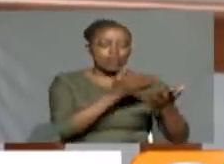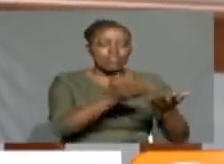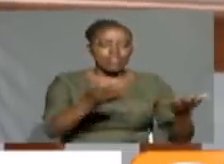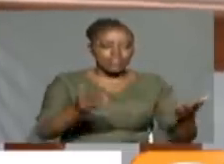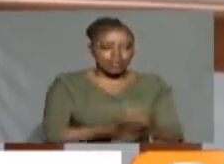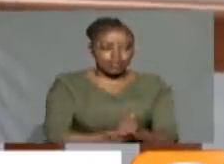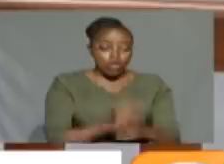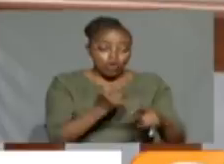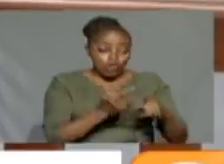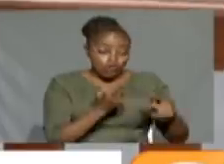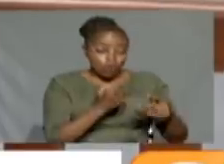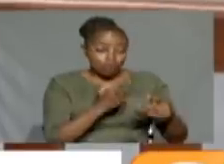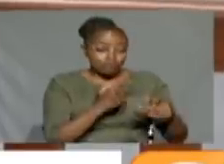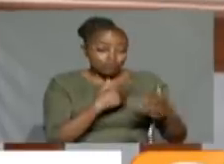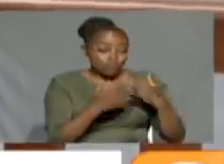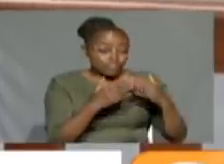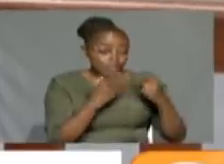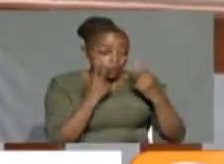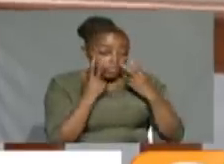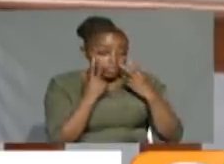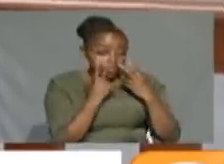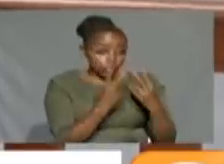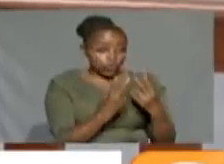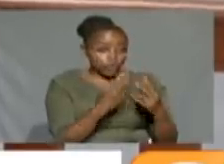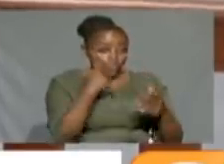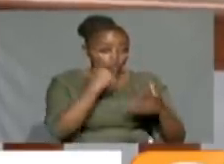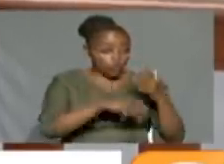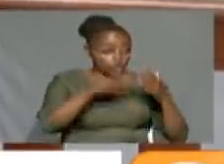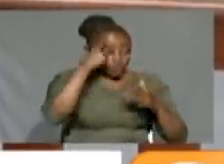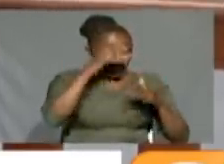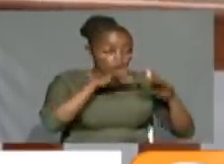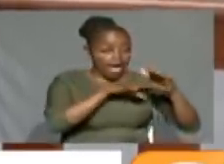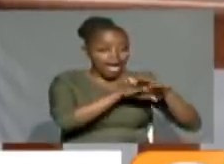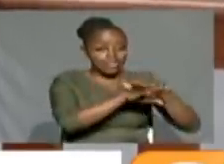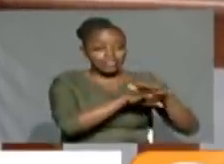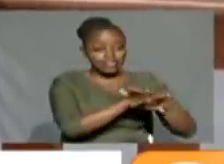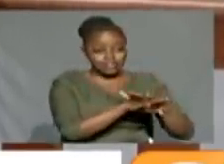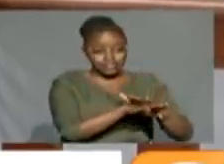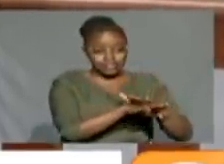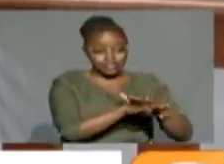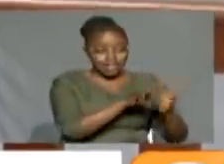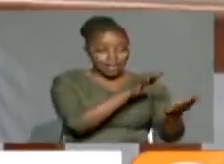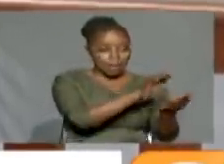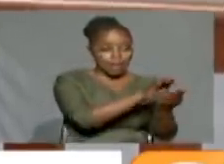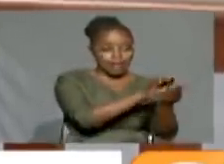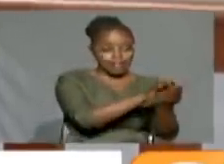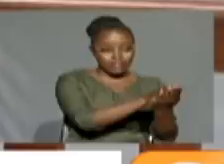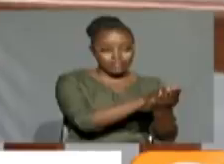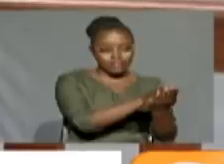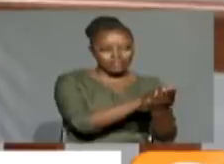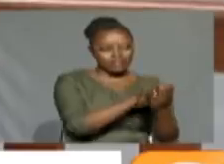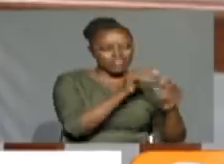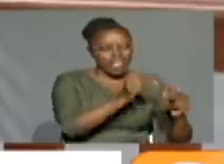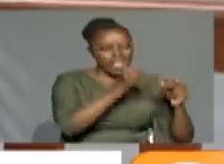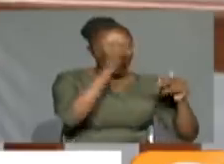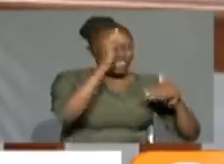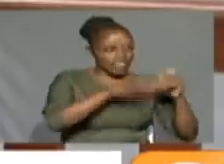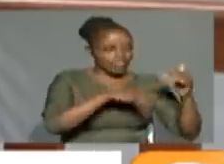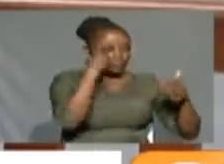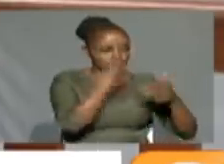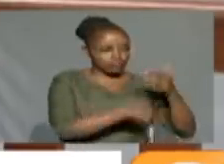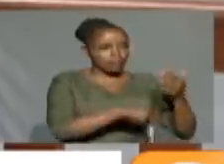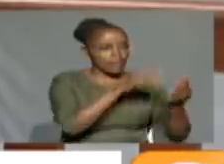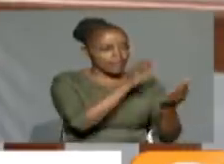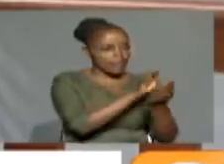out of the realization that the cost of accessing the bank was higher than the charges the bank